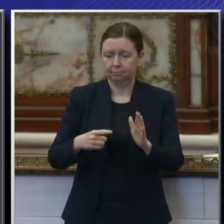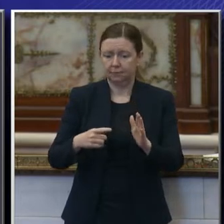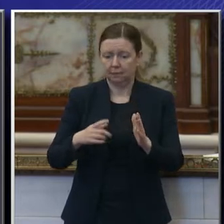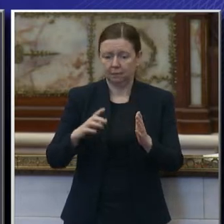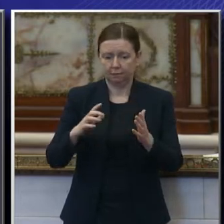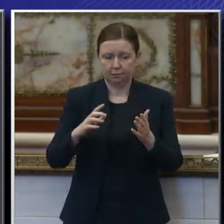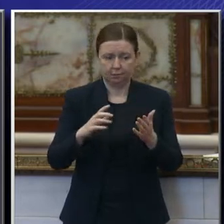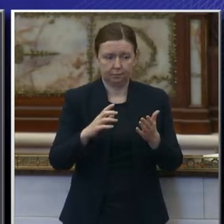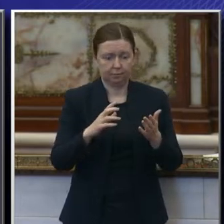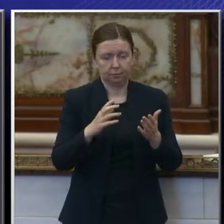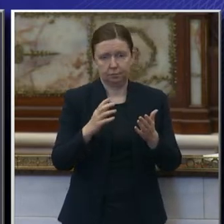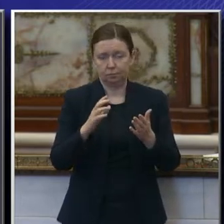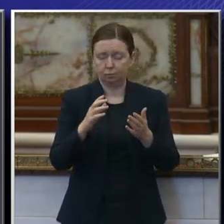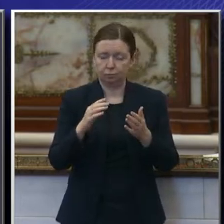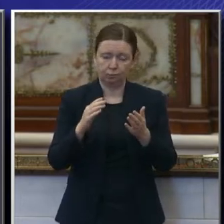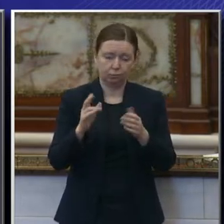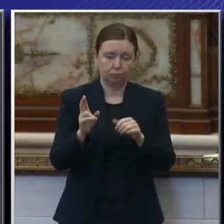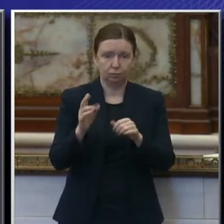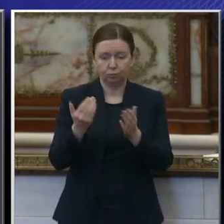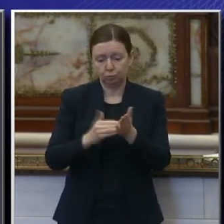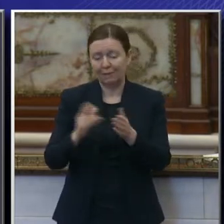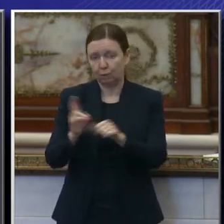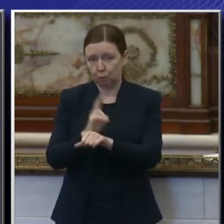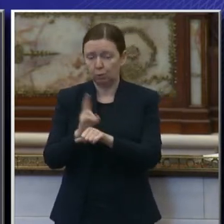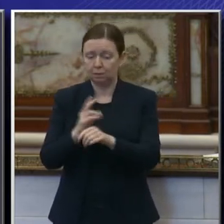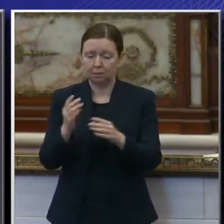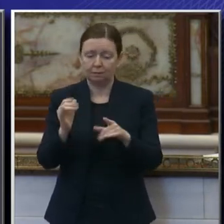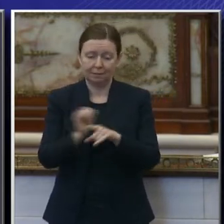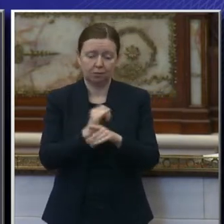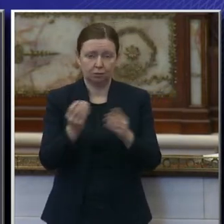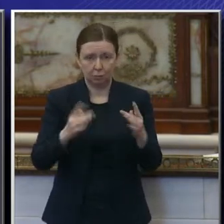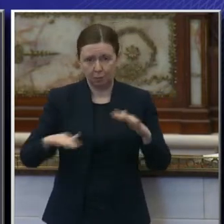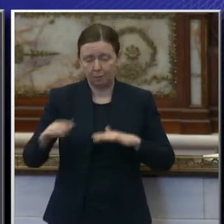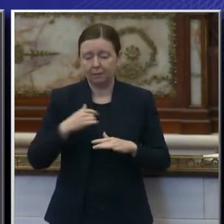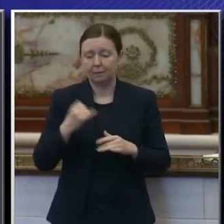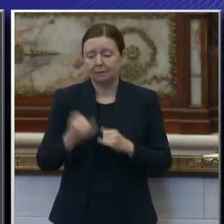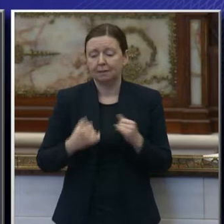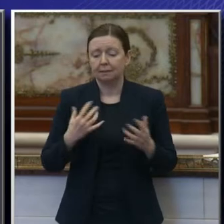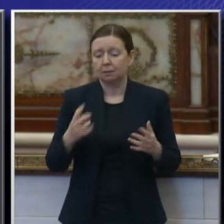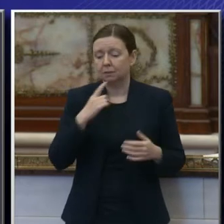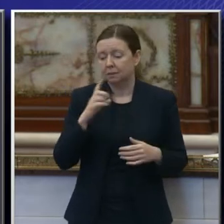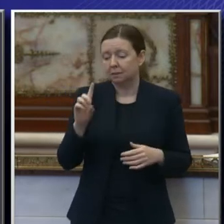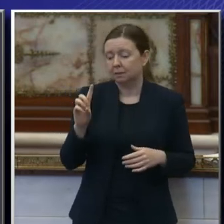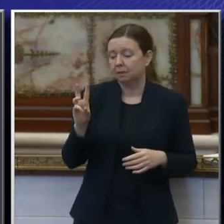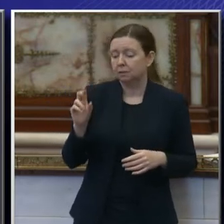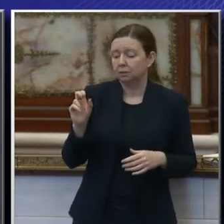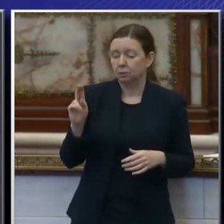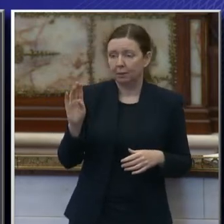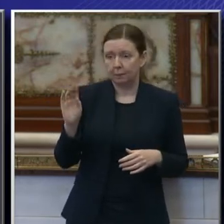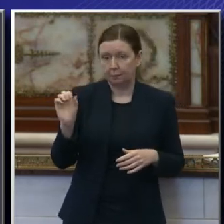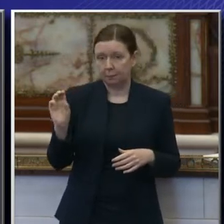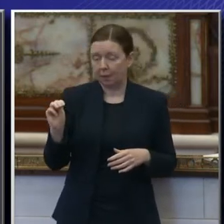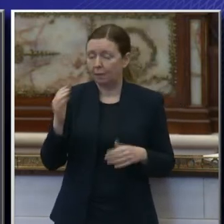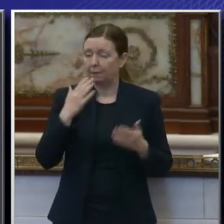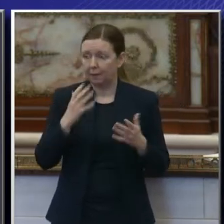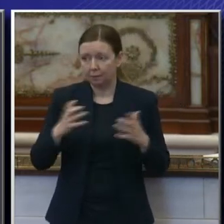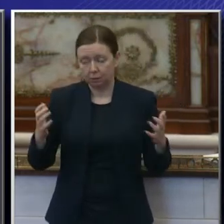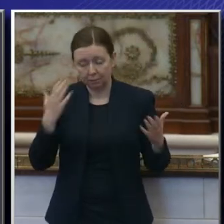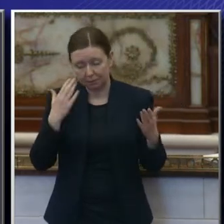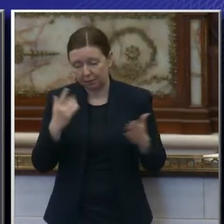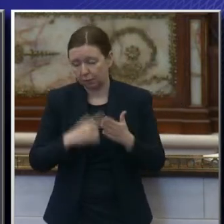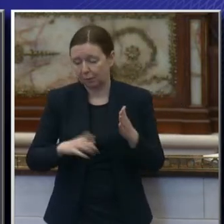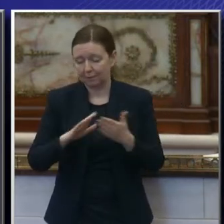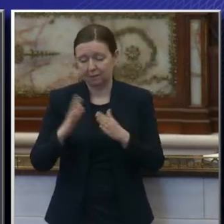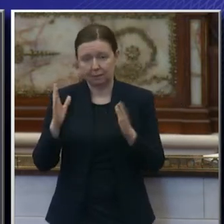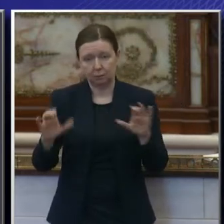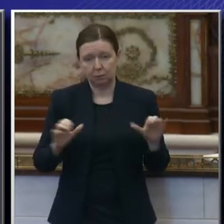and reuse of industrial properties. And lastly, I just want to say, Dwayne Baum, thank you so much. I don't know what the city would do